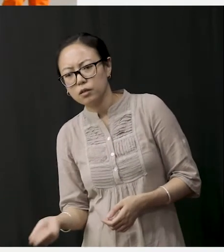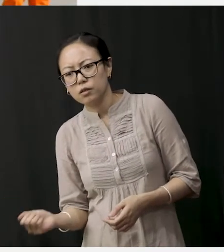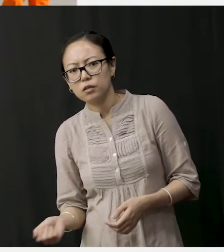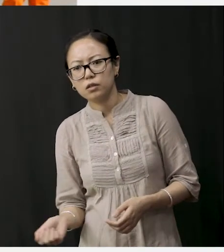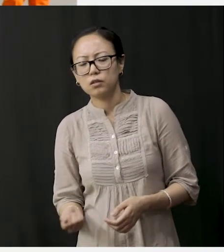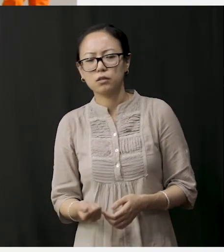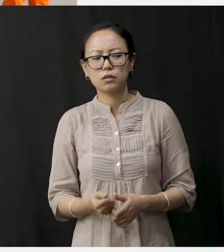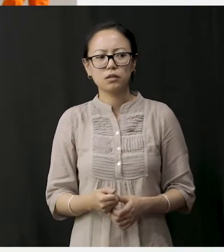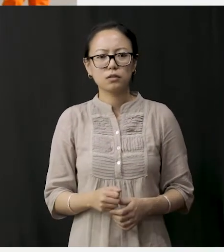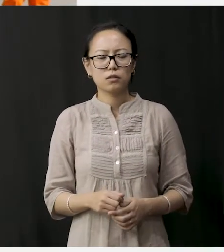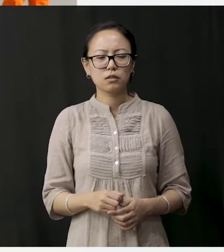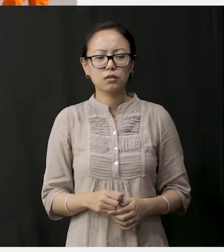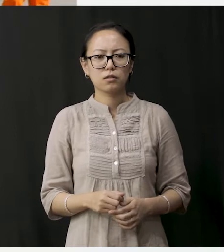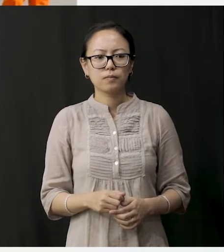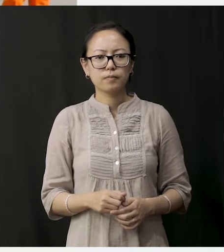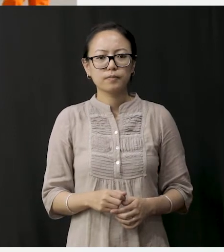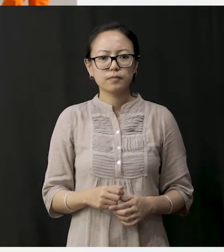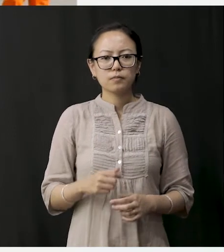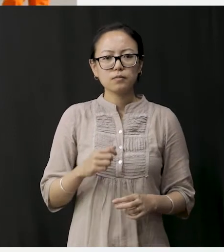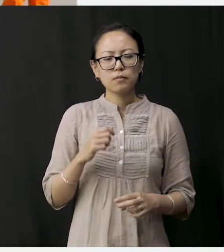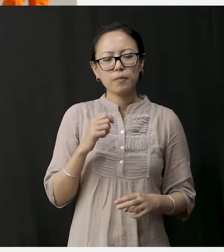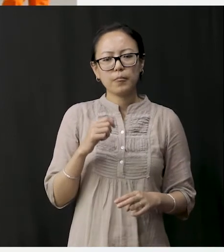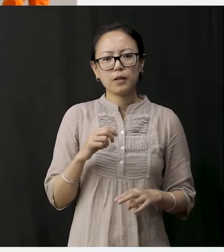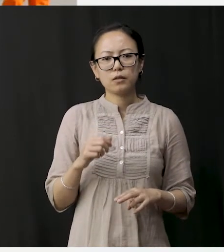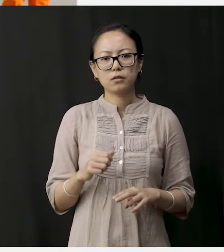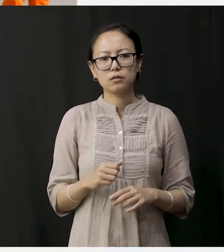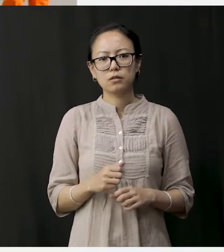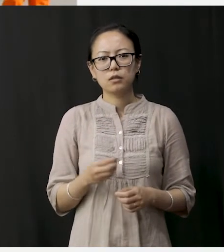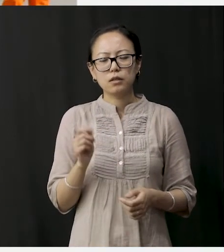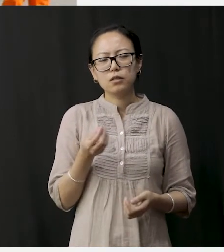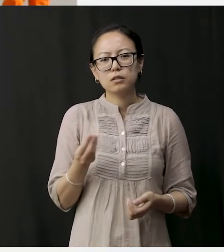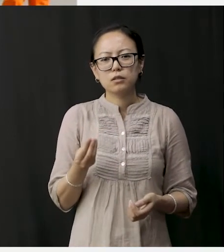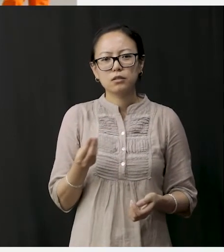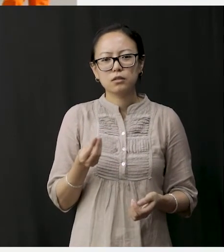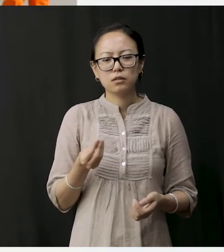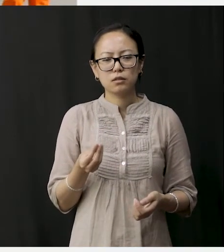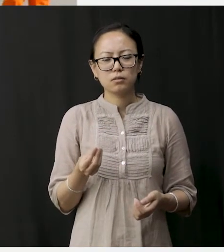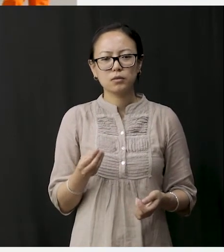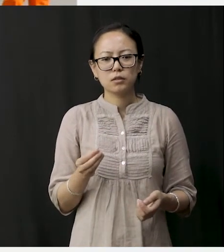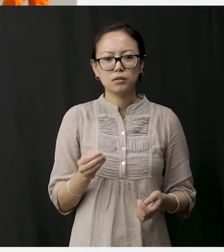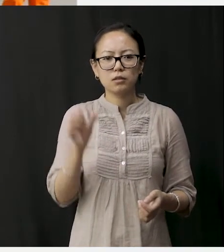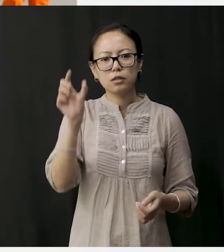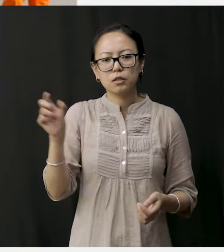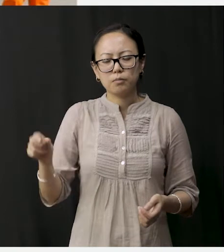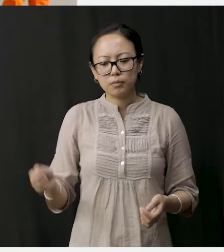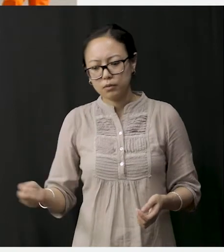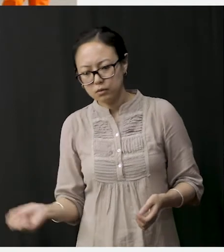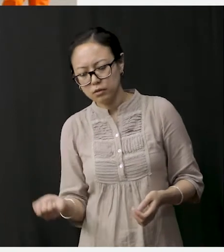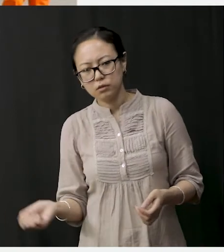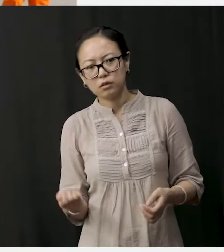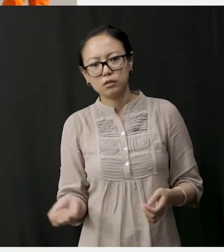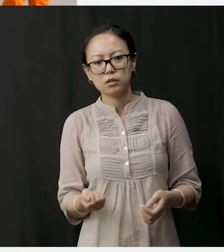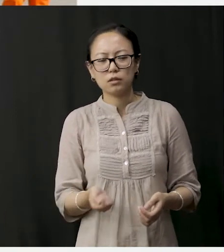on a table, writing on papers, or even if a person cleans the town, dirty